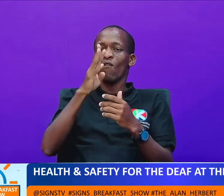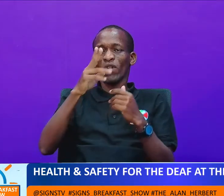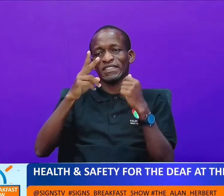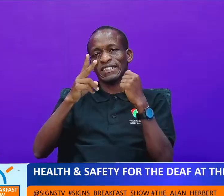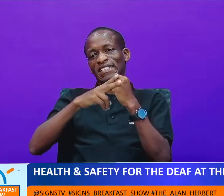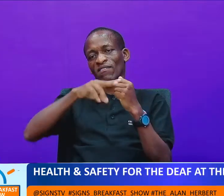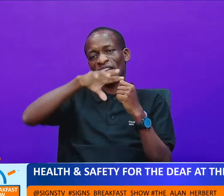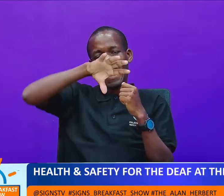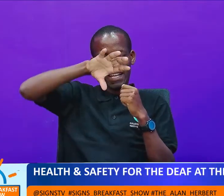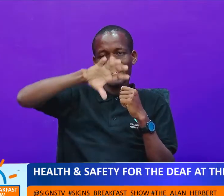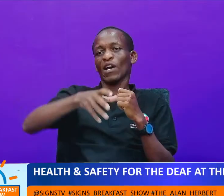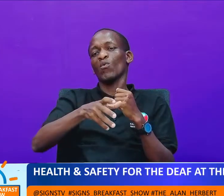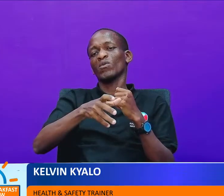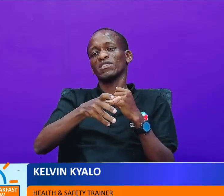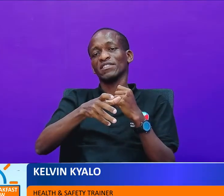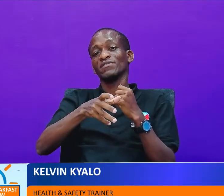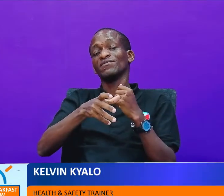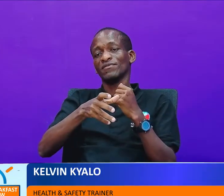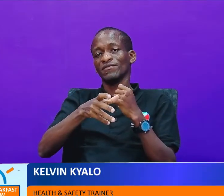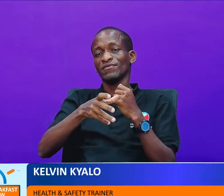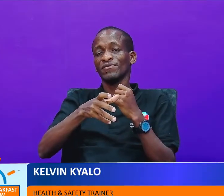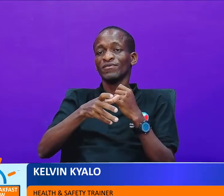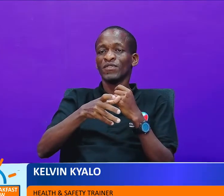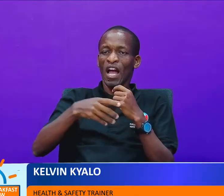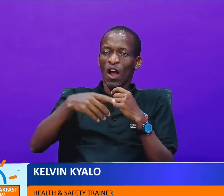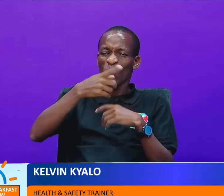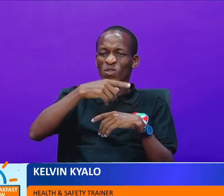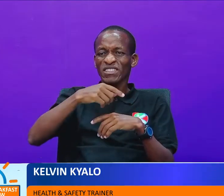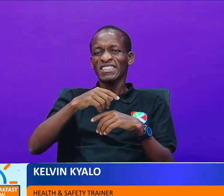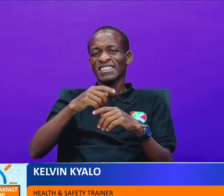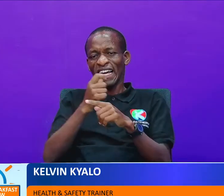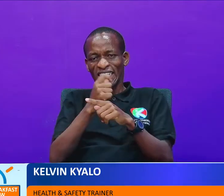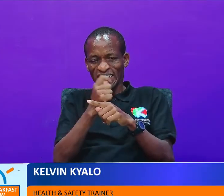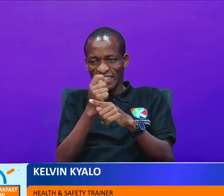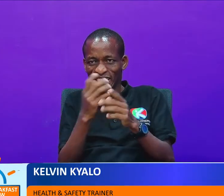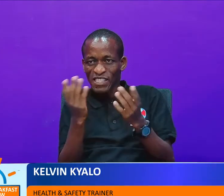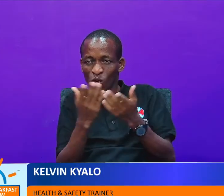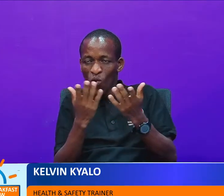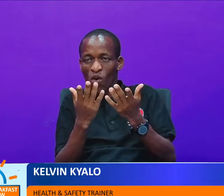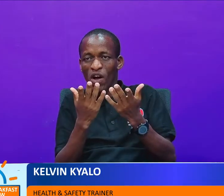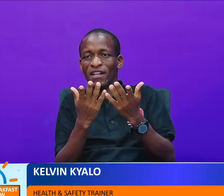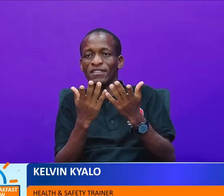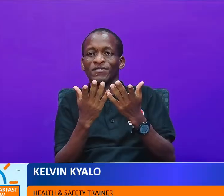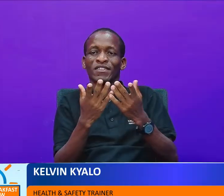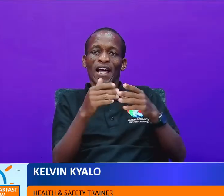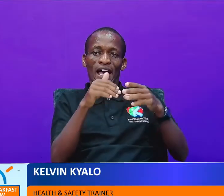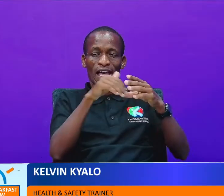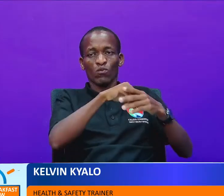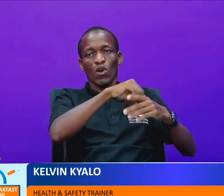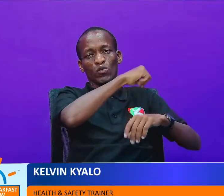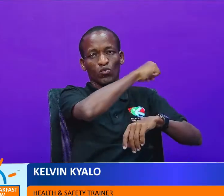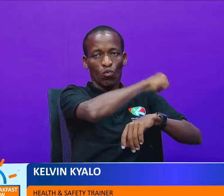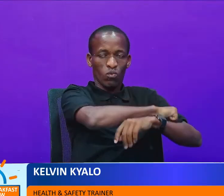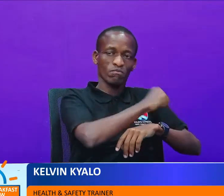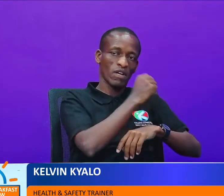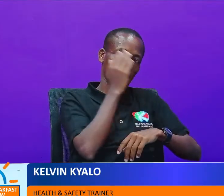we are focusing in the 47 counties. Yeah.